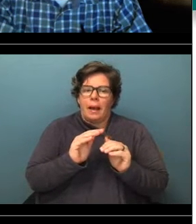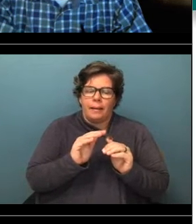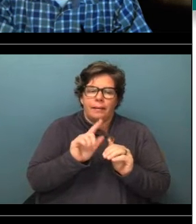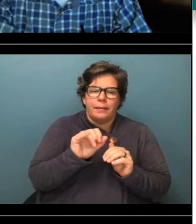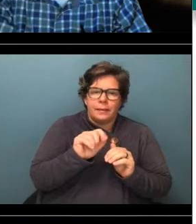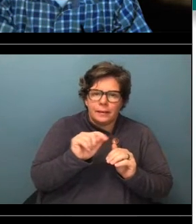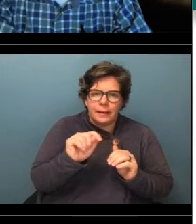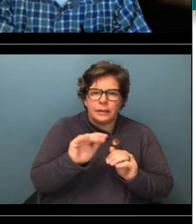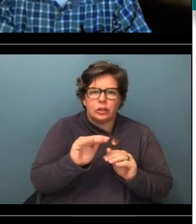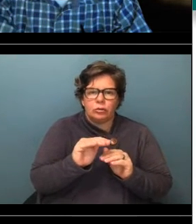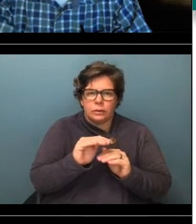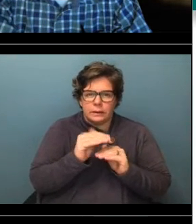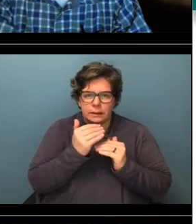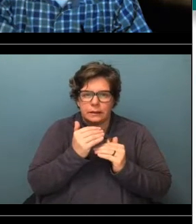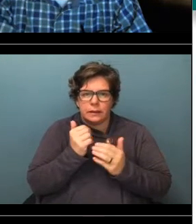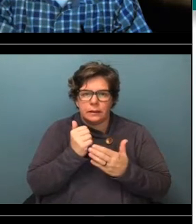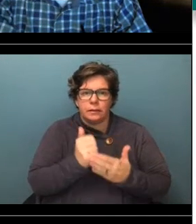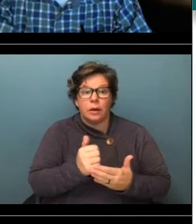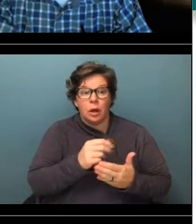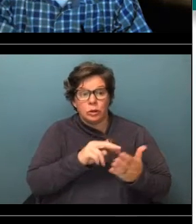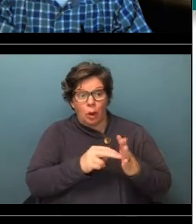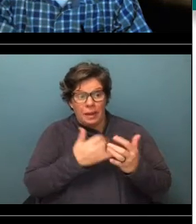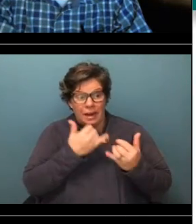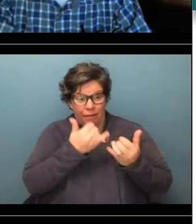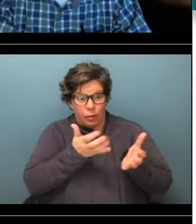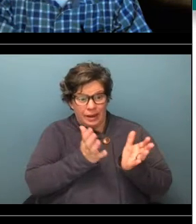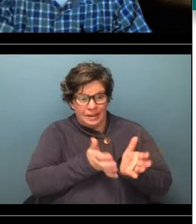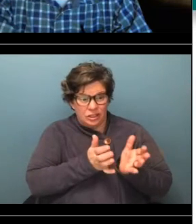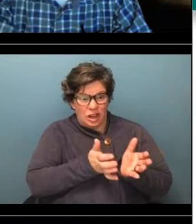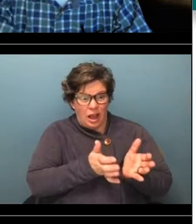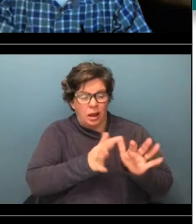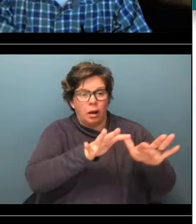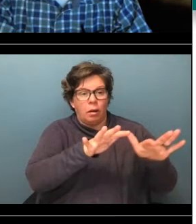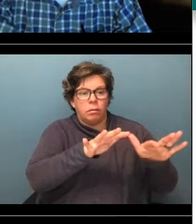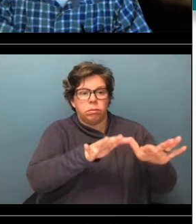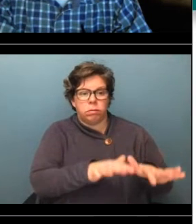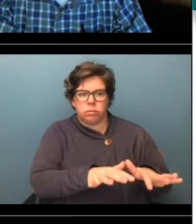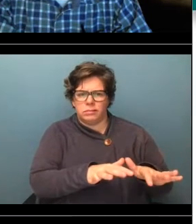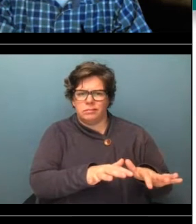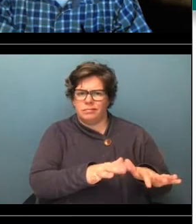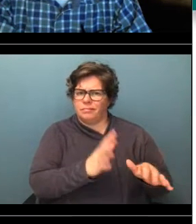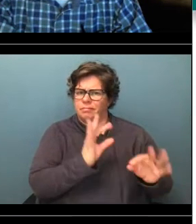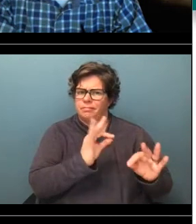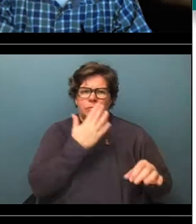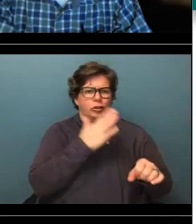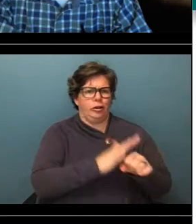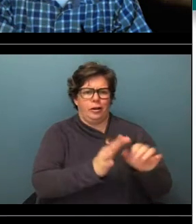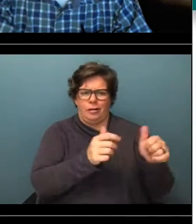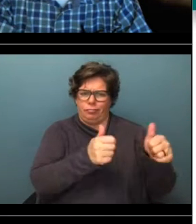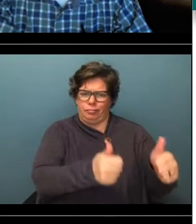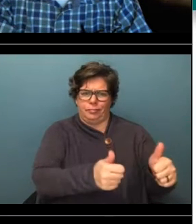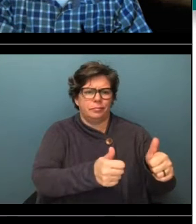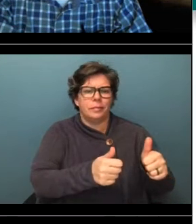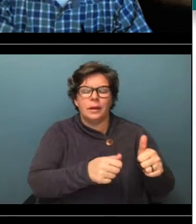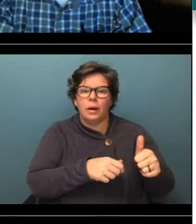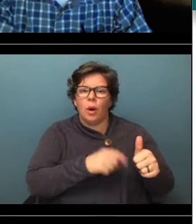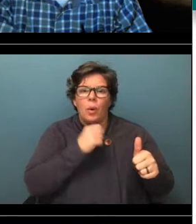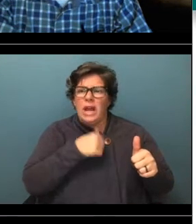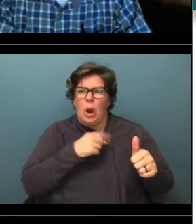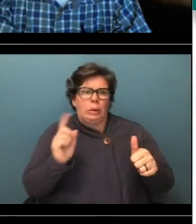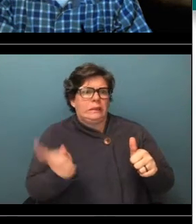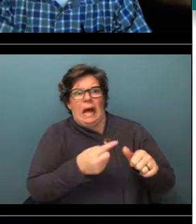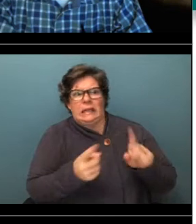to overcome the crisis just by de-escalating somebody on the phone, then that's what we're going to do. We